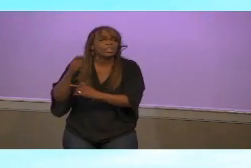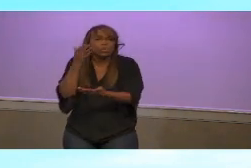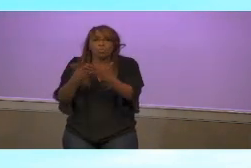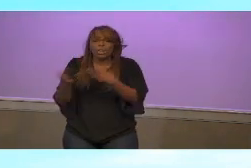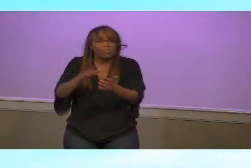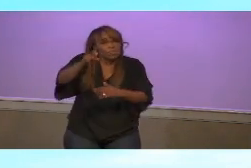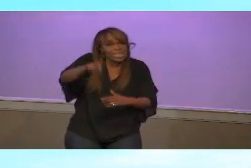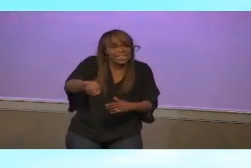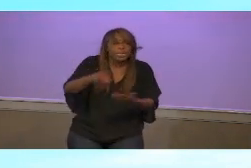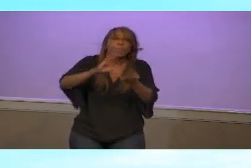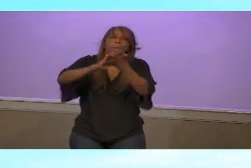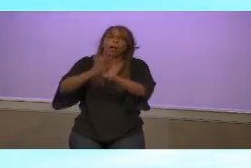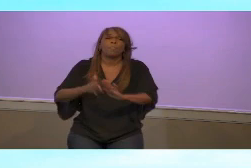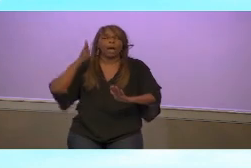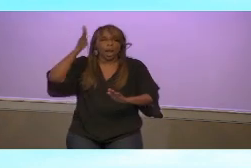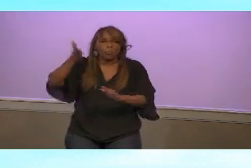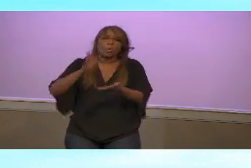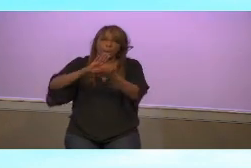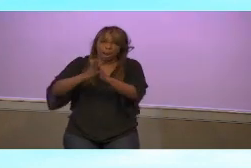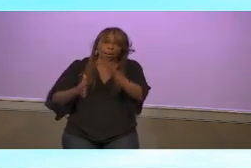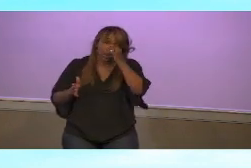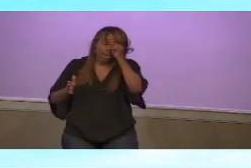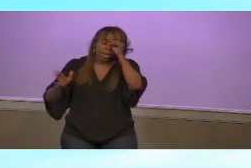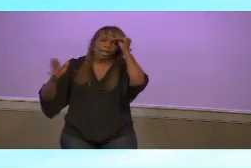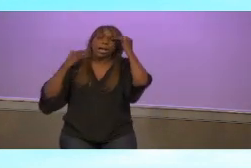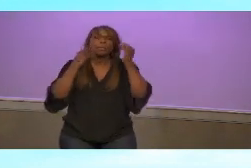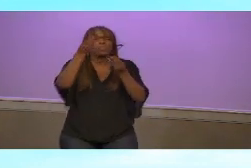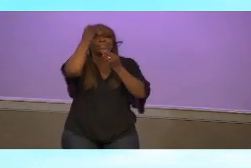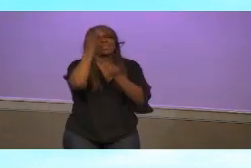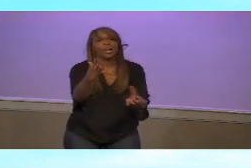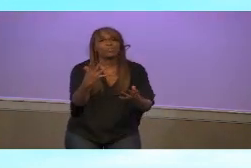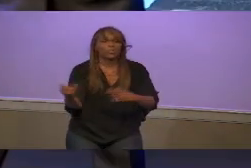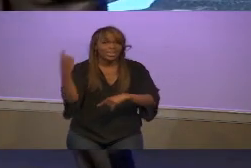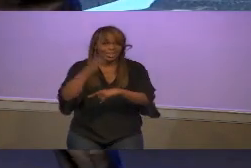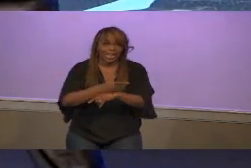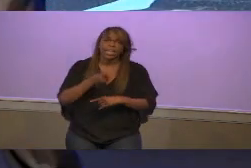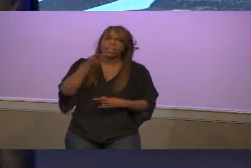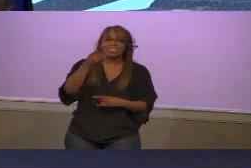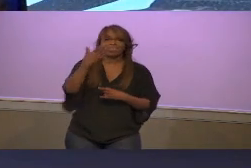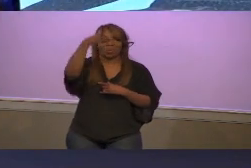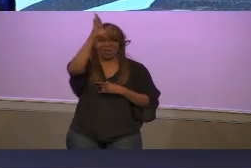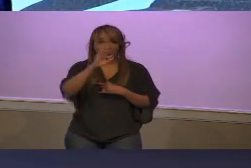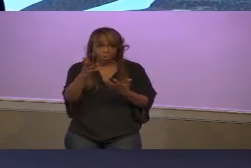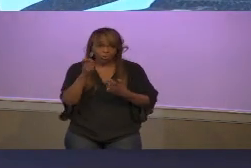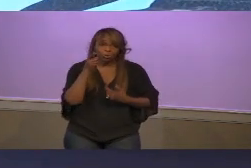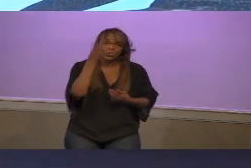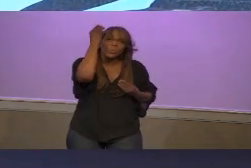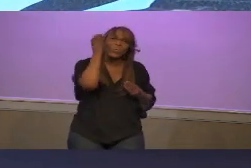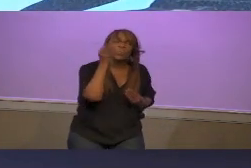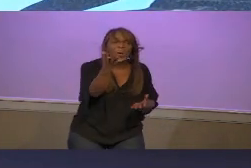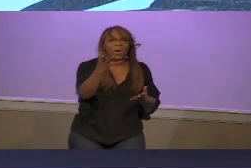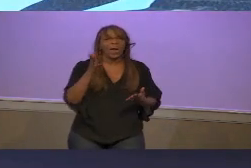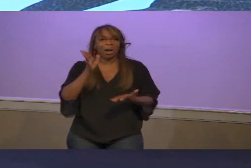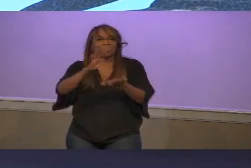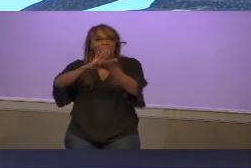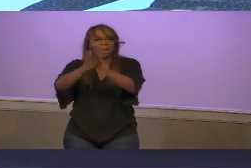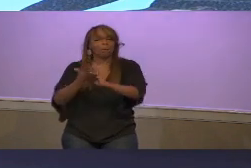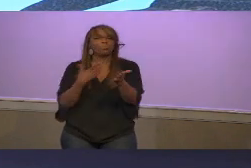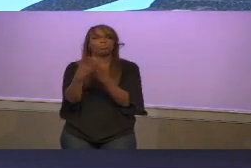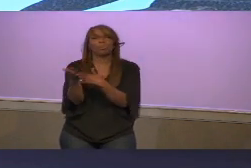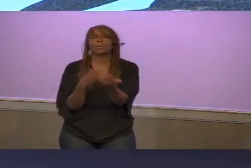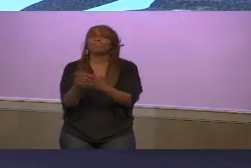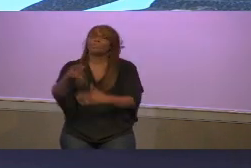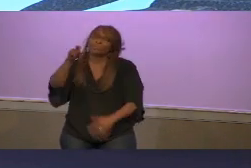you need me to be, I will be that. And I stop by to tell you today that that's what God wants you to know. I will become what